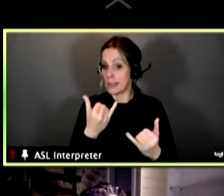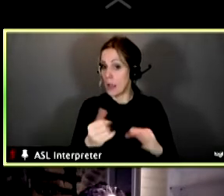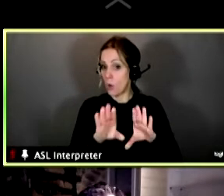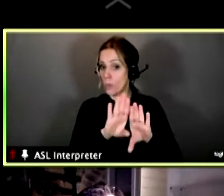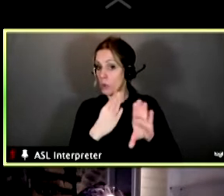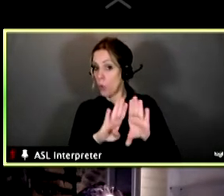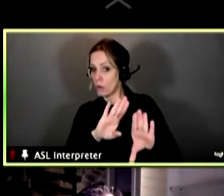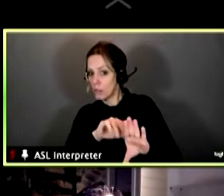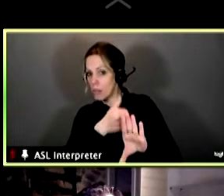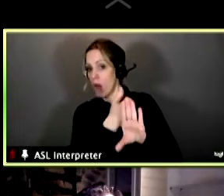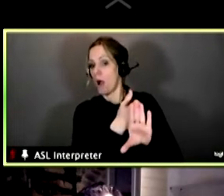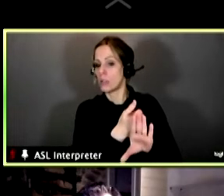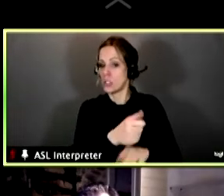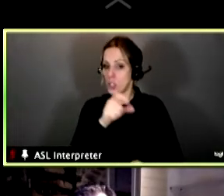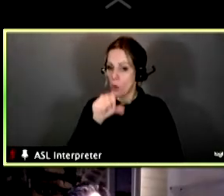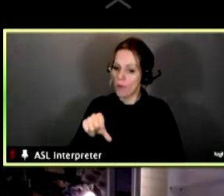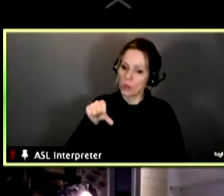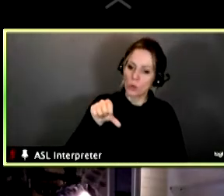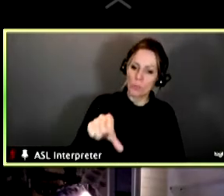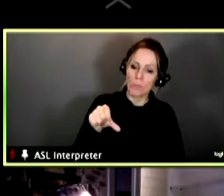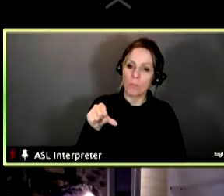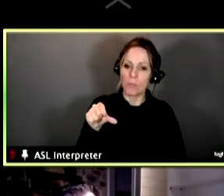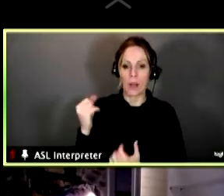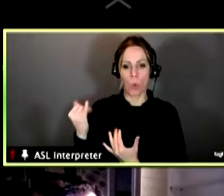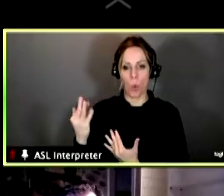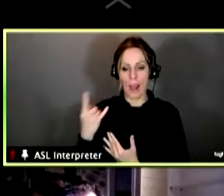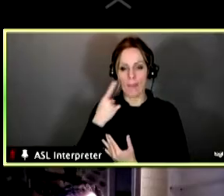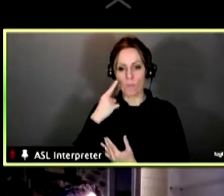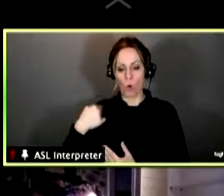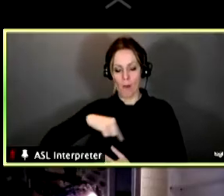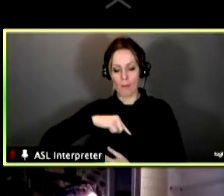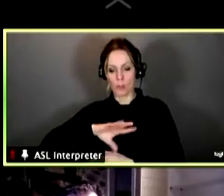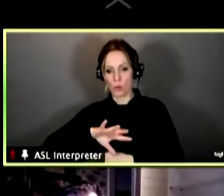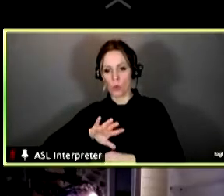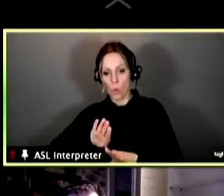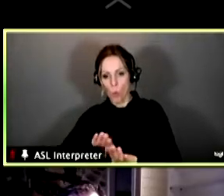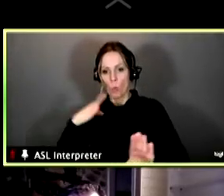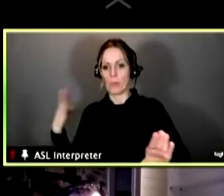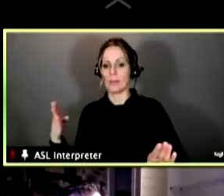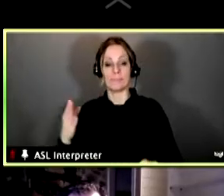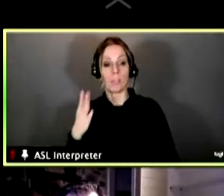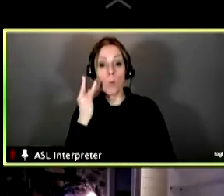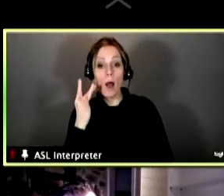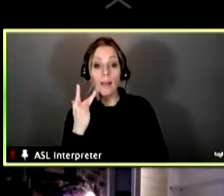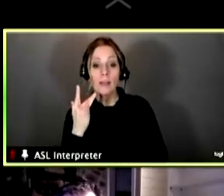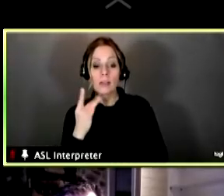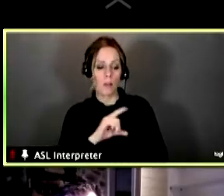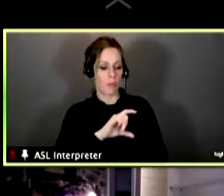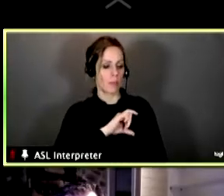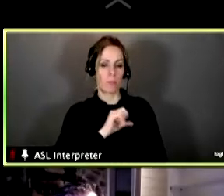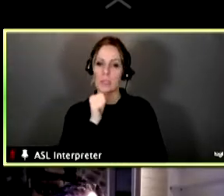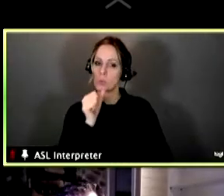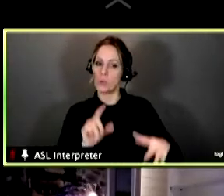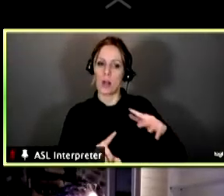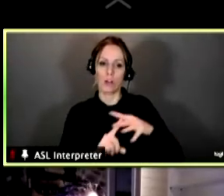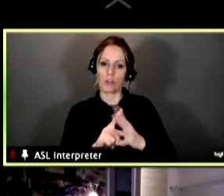we buzz them in. Because our police force was not showing up to help us when we called.